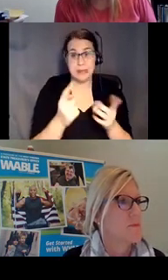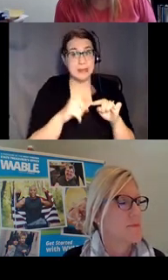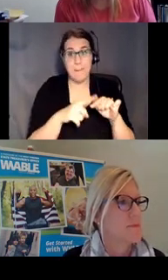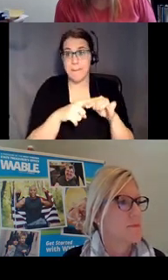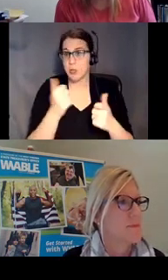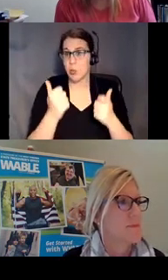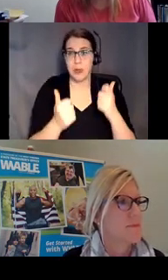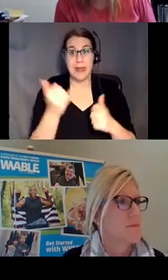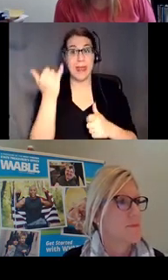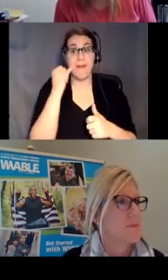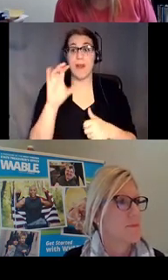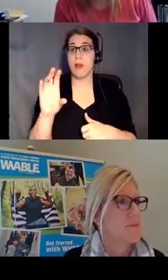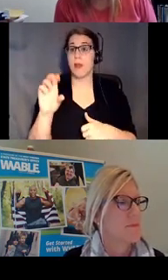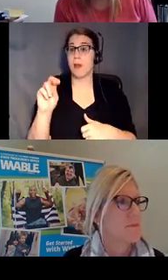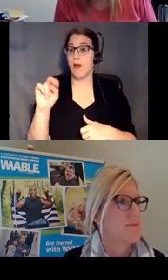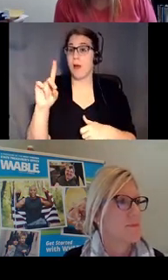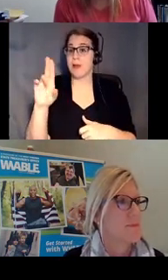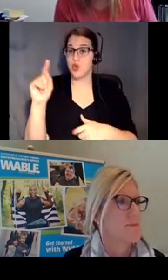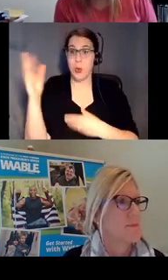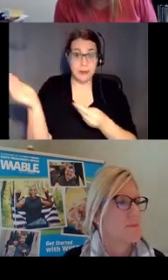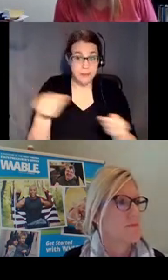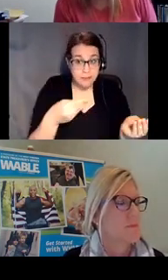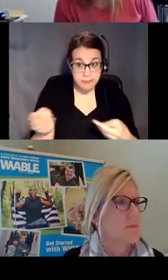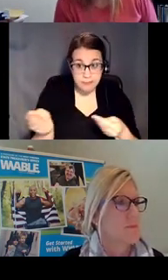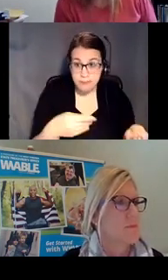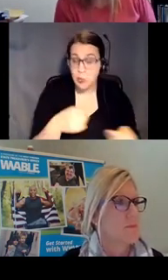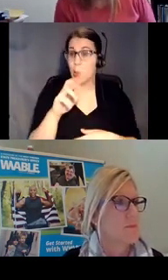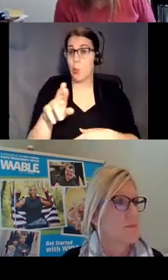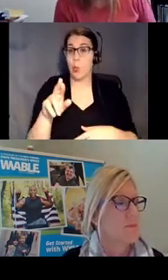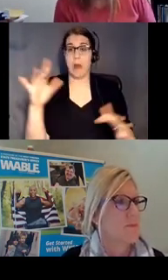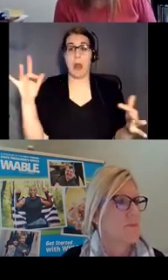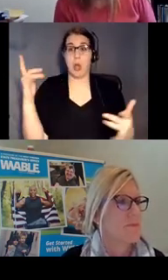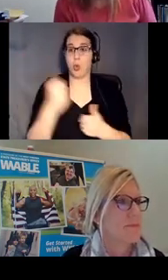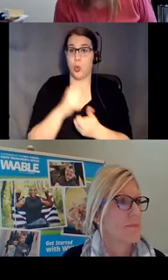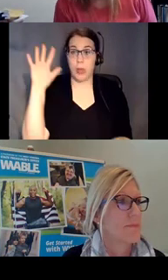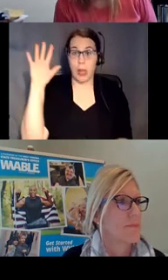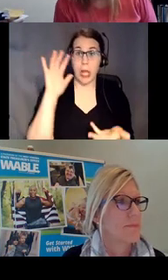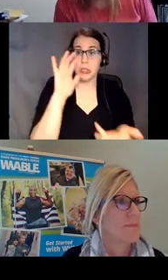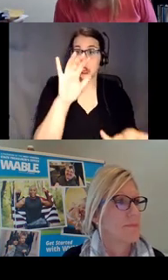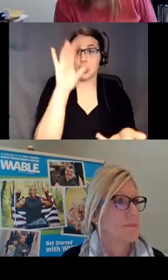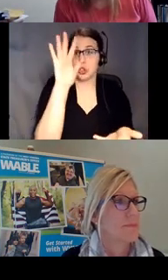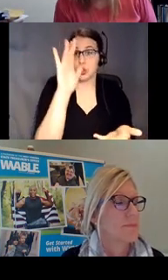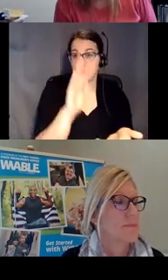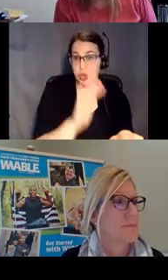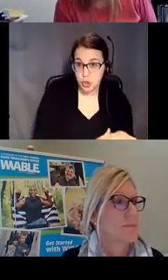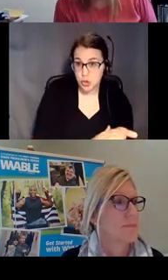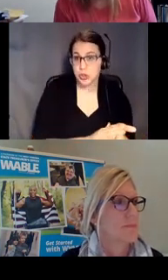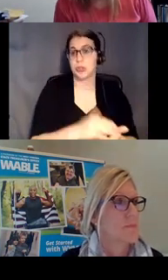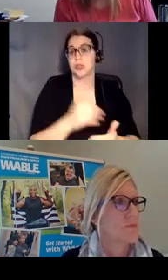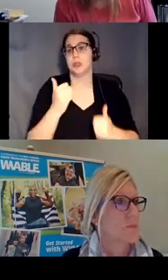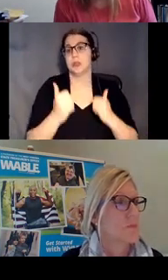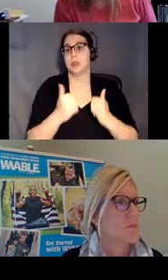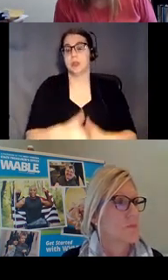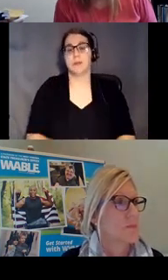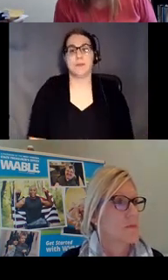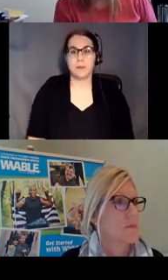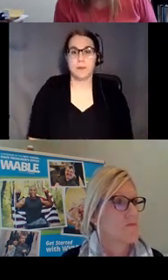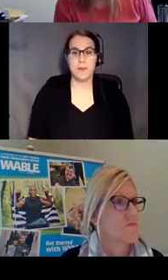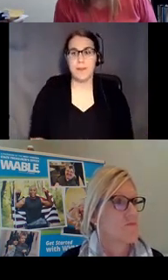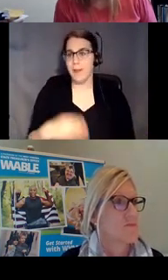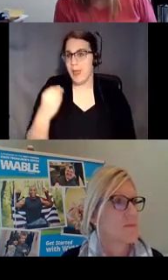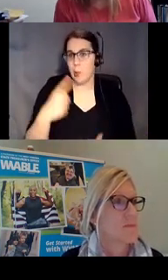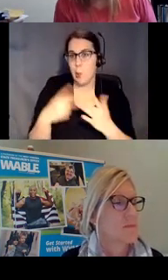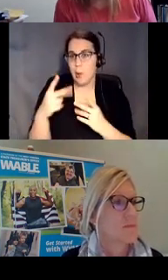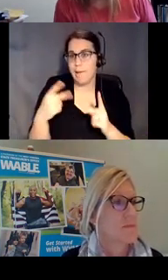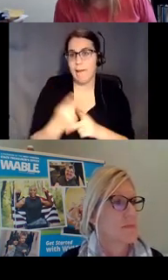conduit see-through trust or an accumulation trust, and whether it is what type of benefit it